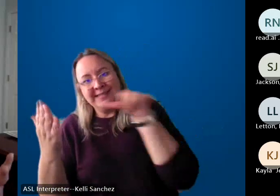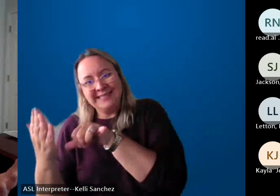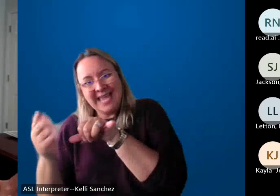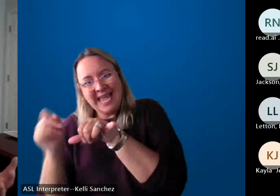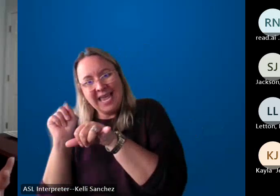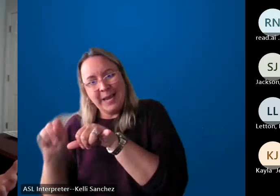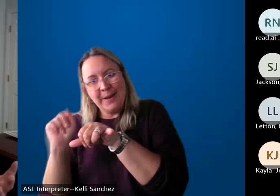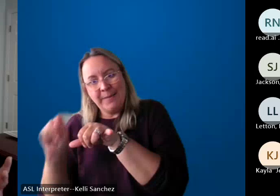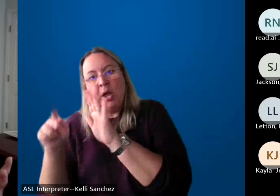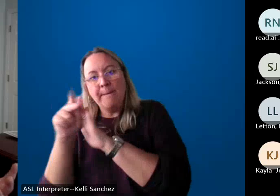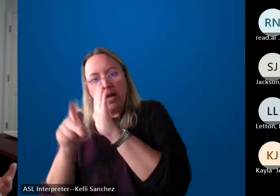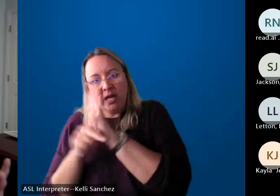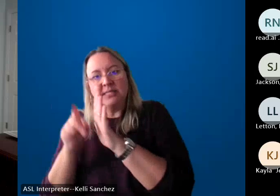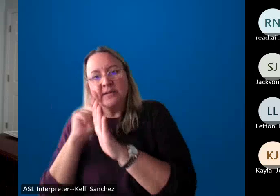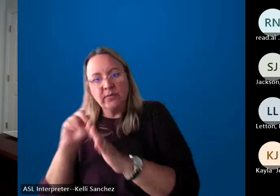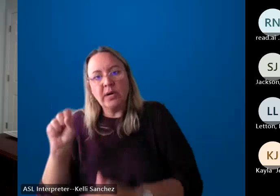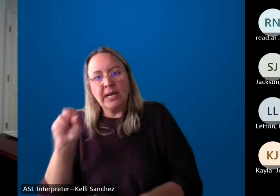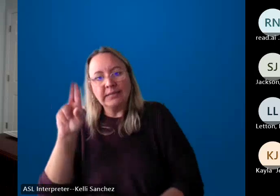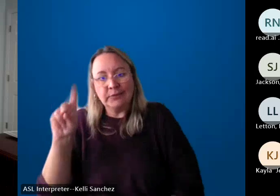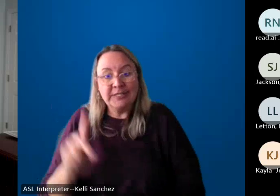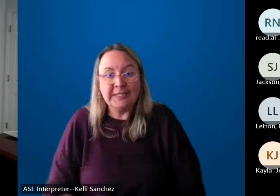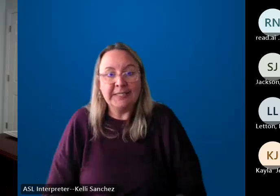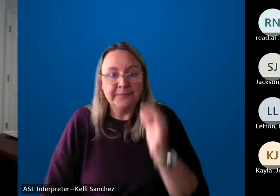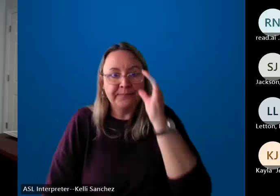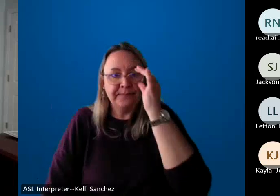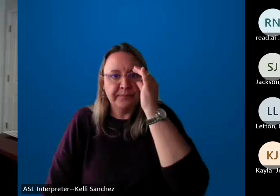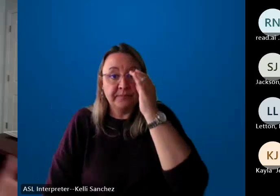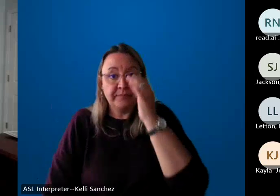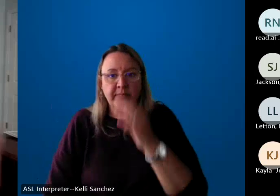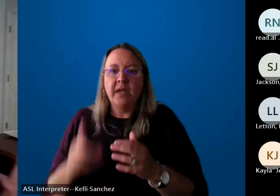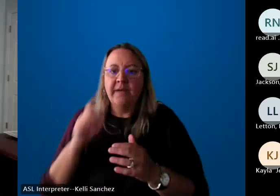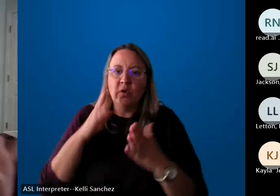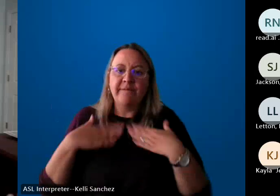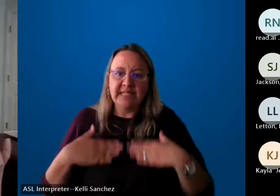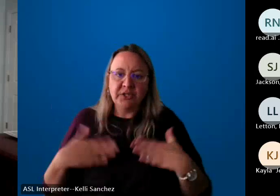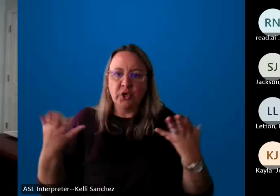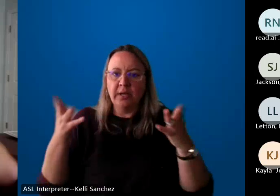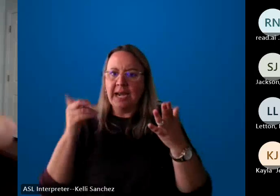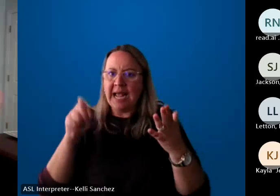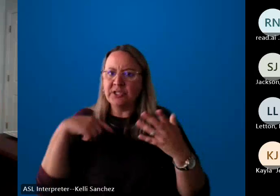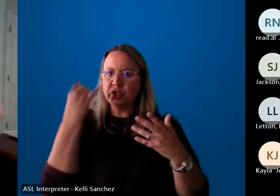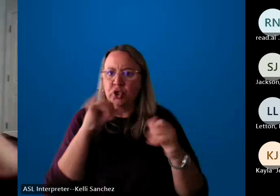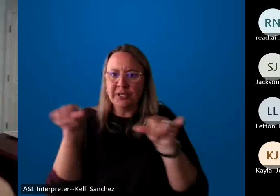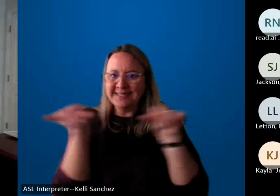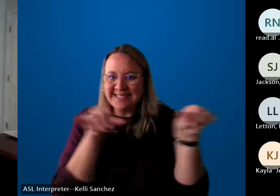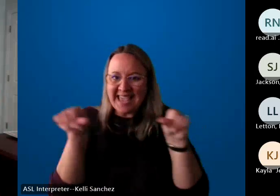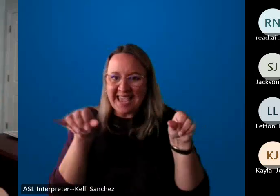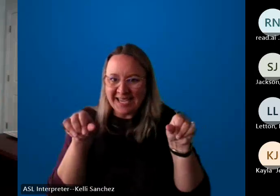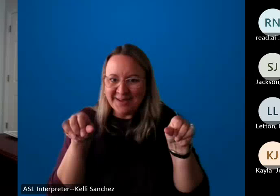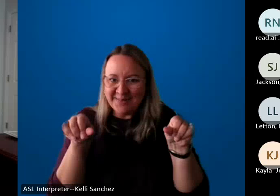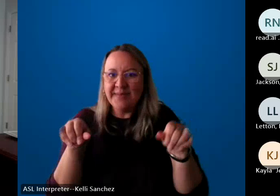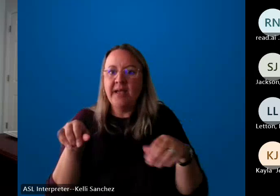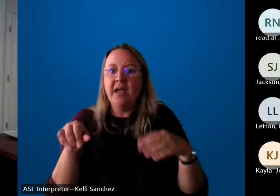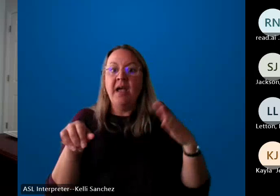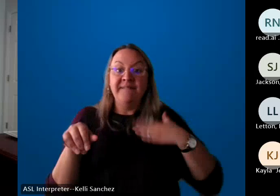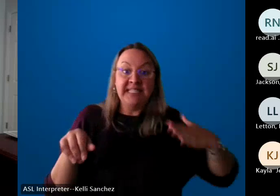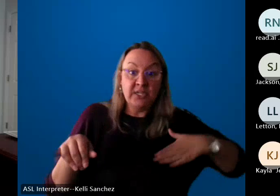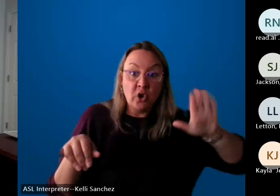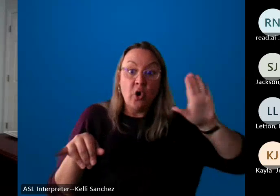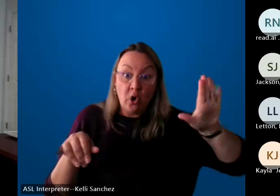comparable policy for substance use for physical health, right? Like that's the whole point, is because it want like